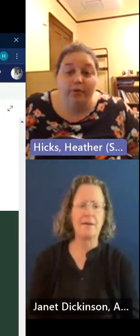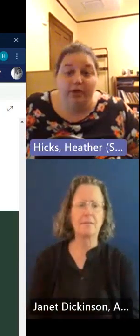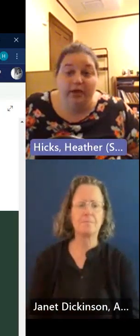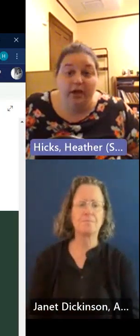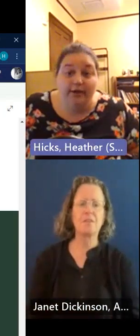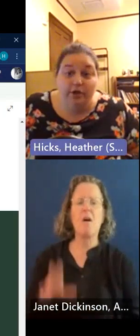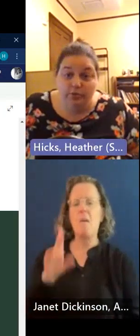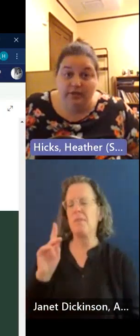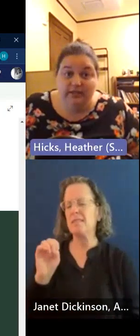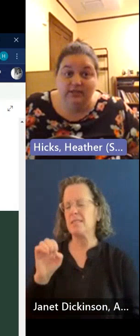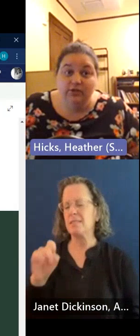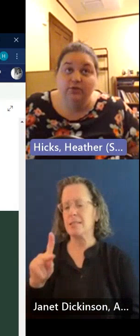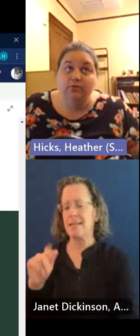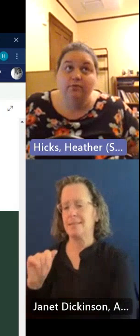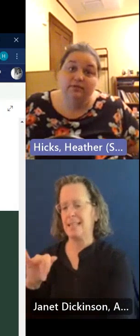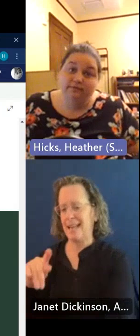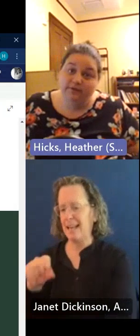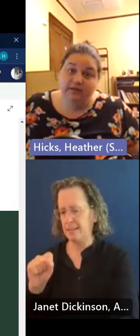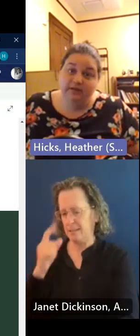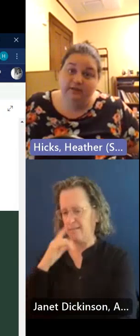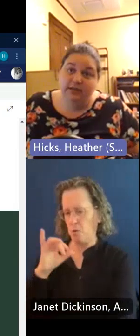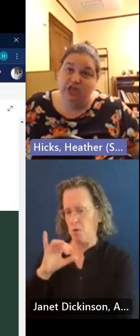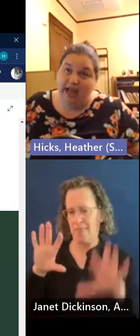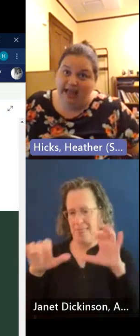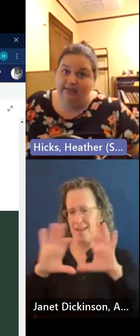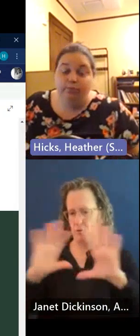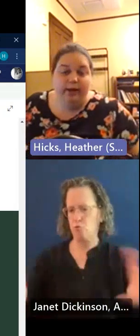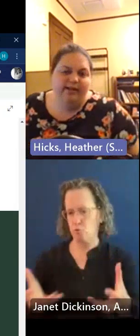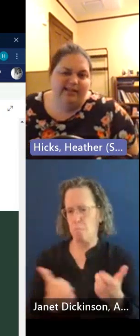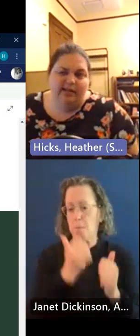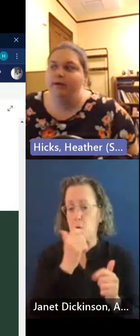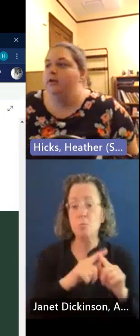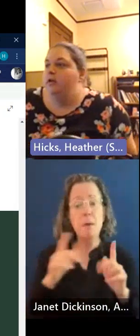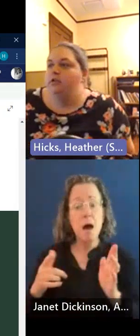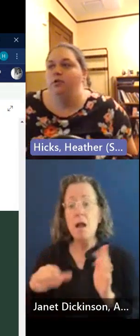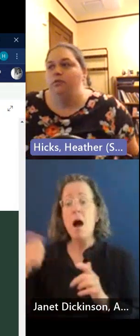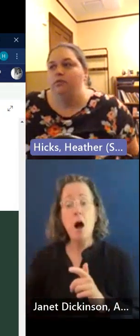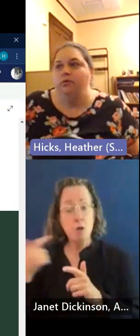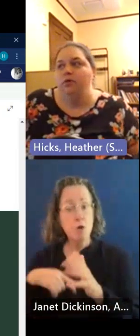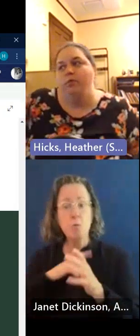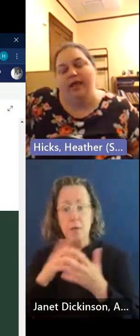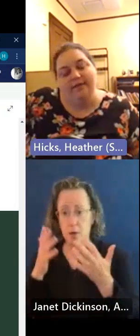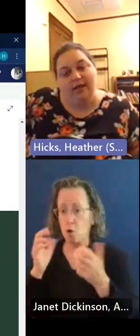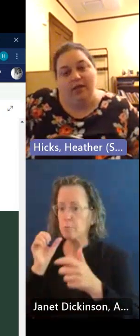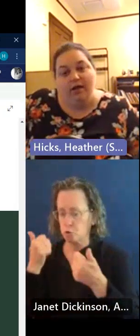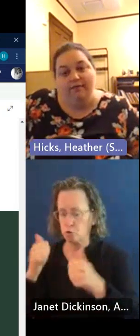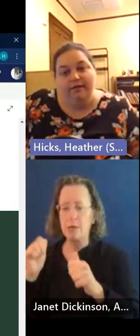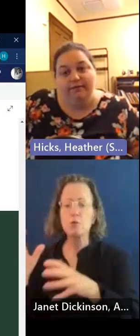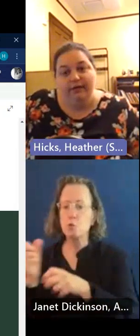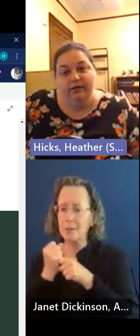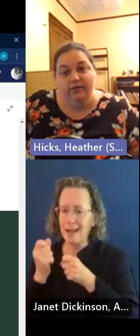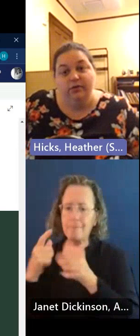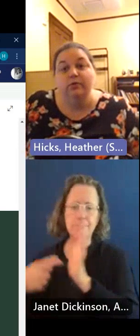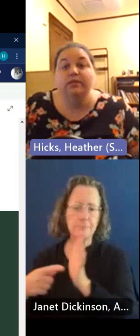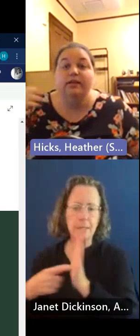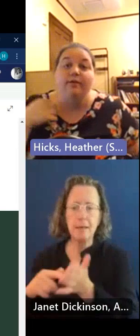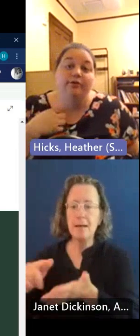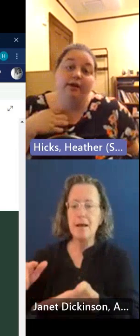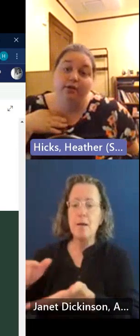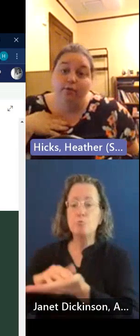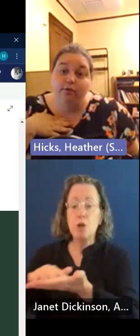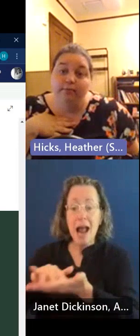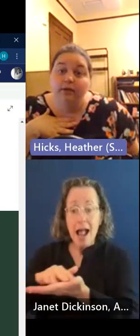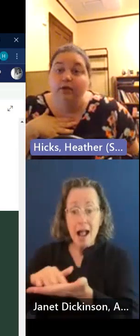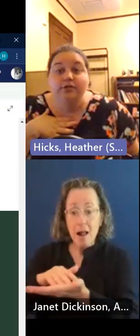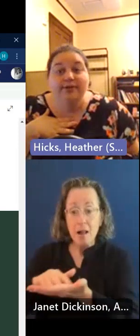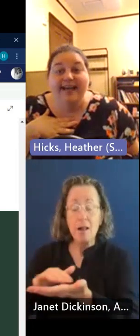But we are working on new ones too, for such as Braille, etc. So we have a lot of different tools here, and we're